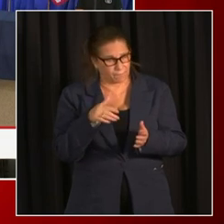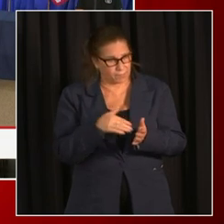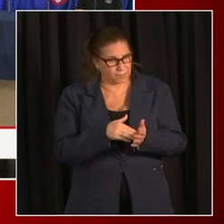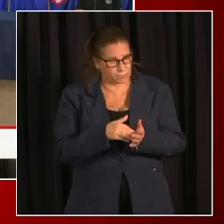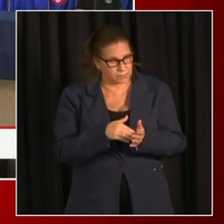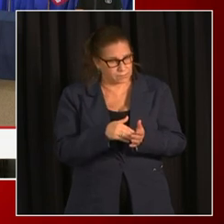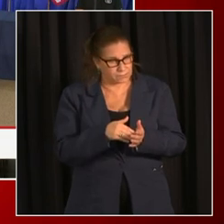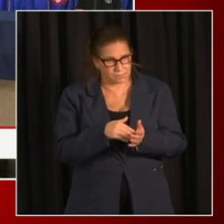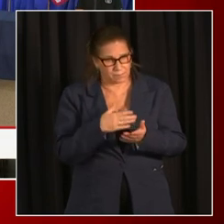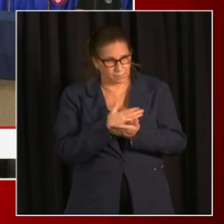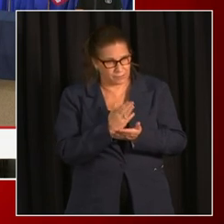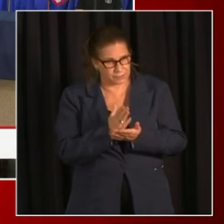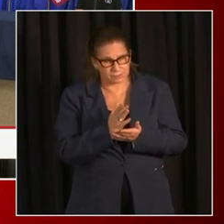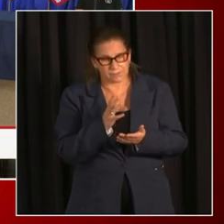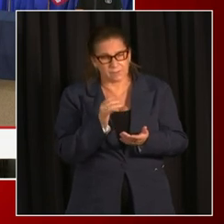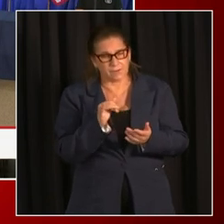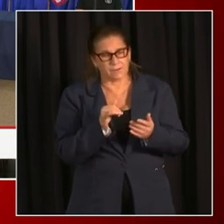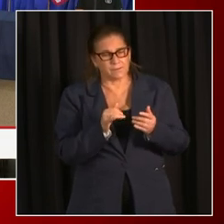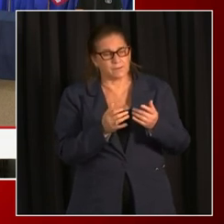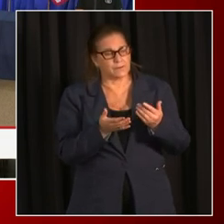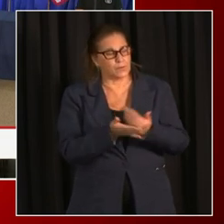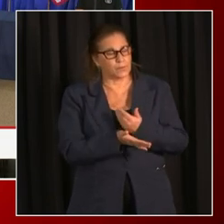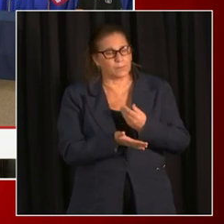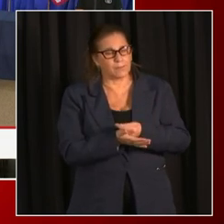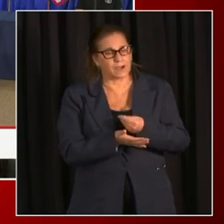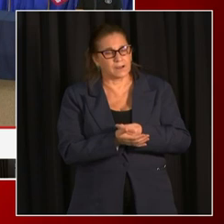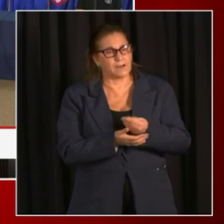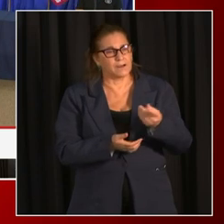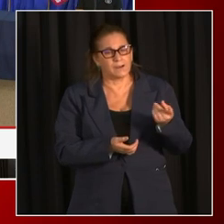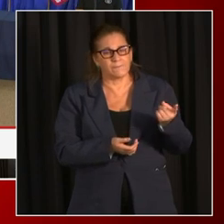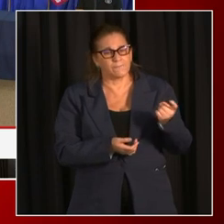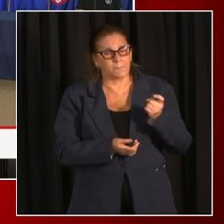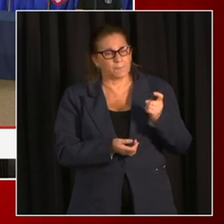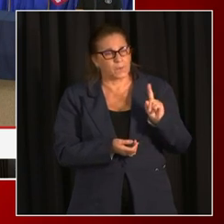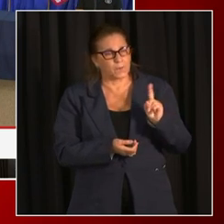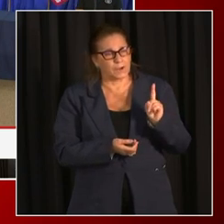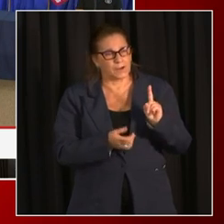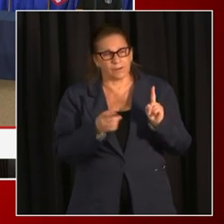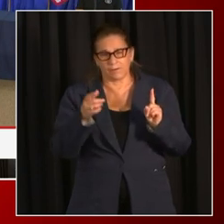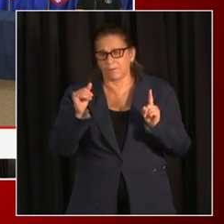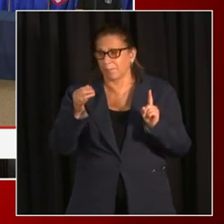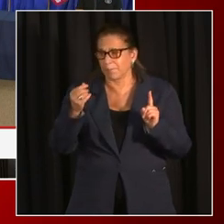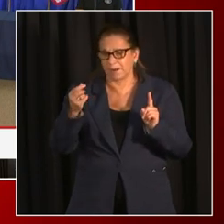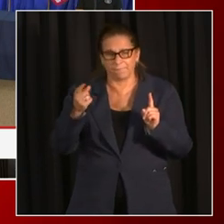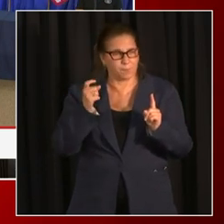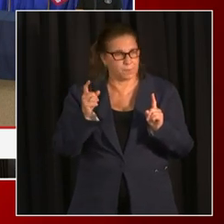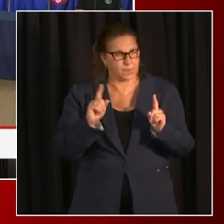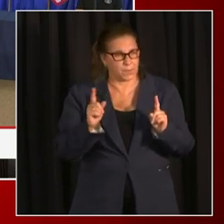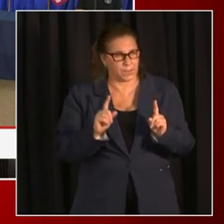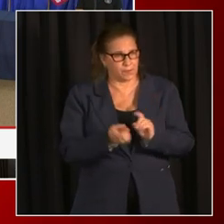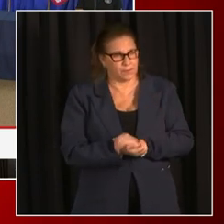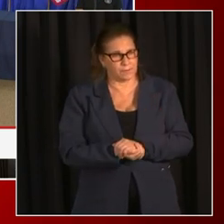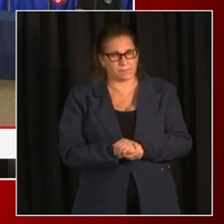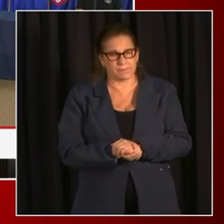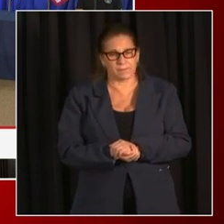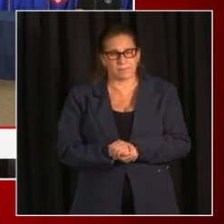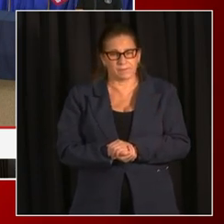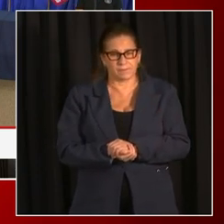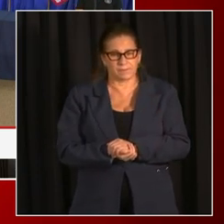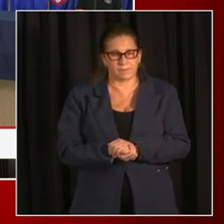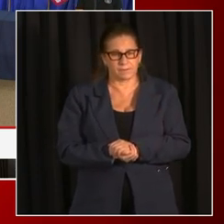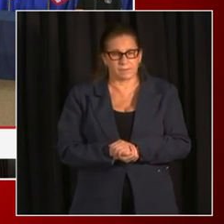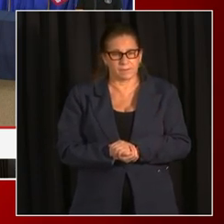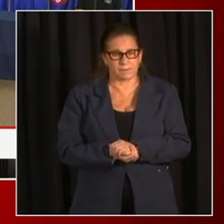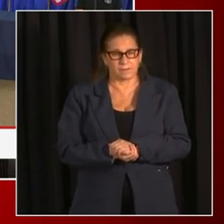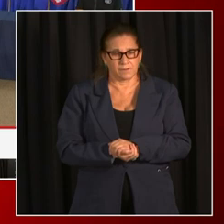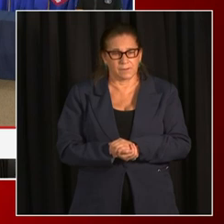us where this new funding is coming from and why we need so much more funding for devices than was initially planned, as well as when DCPS